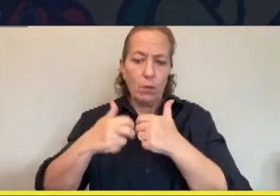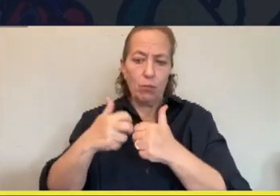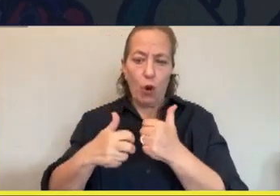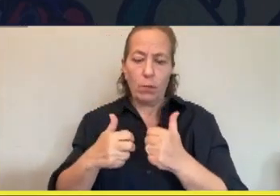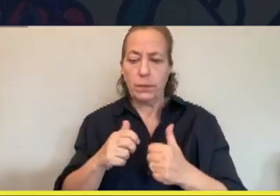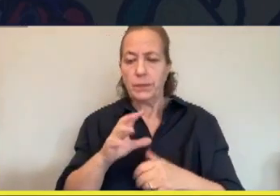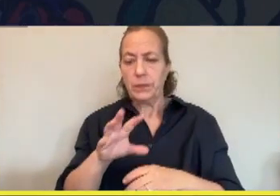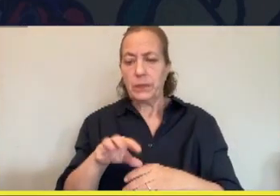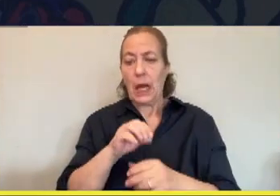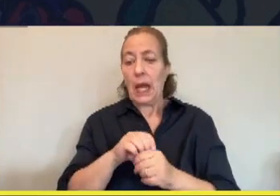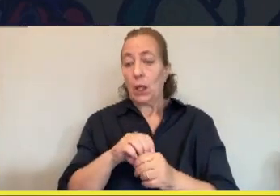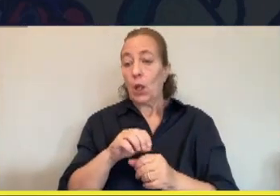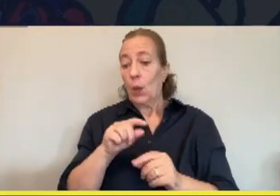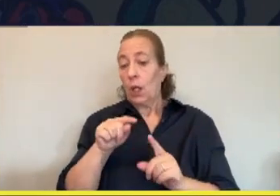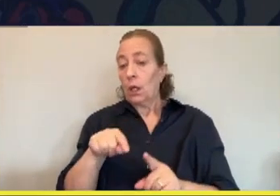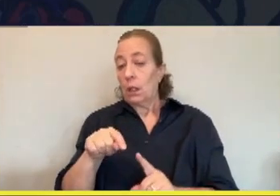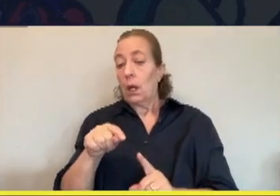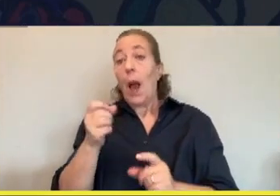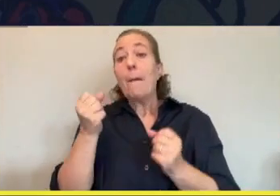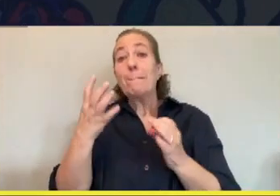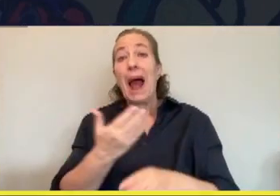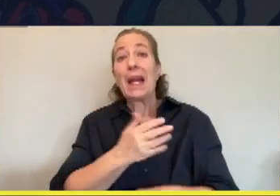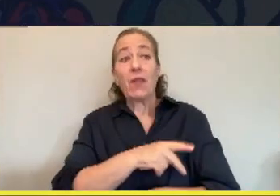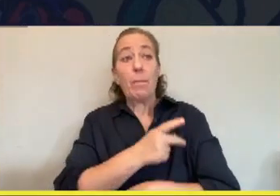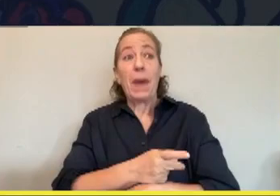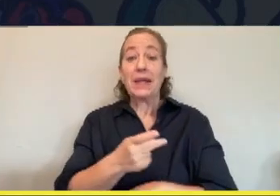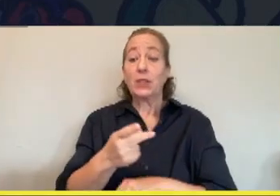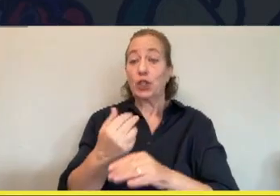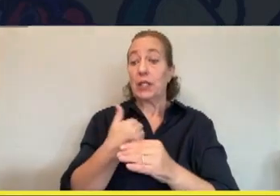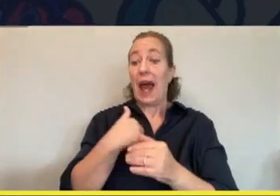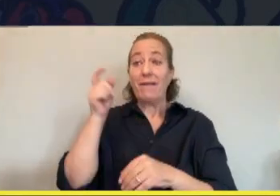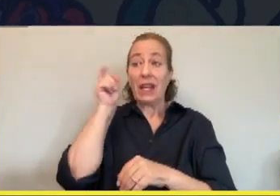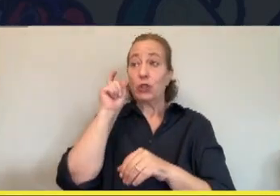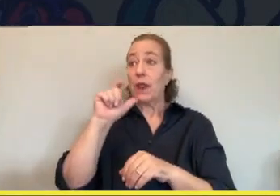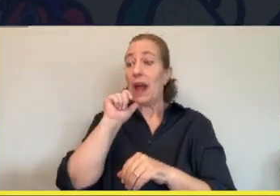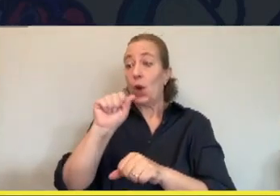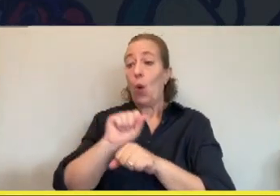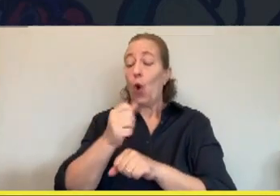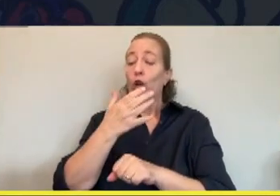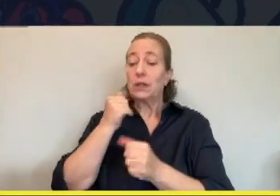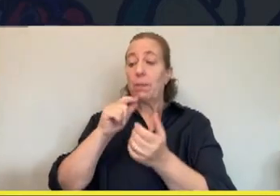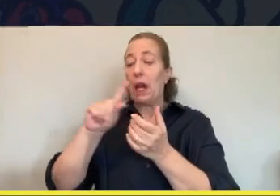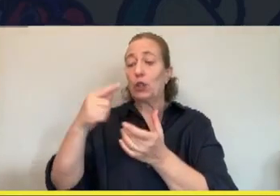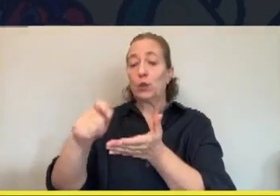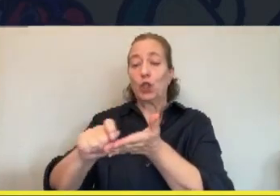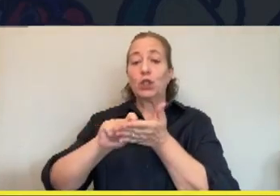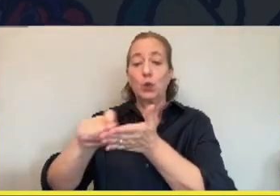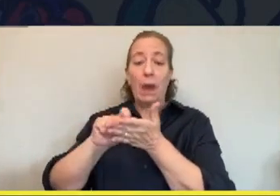"Most of my patients have hearing aids that are just not working. It's better to use paper and pen." Next slide.